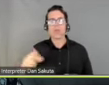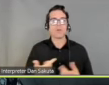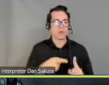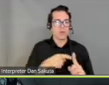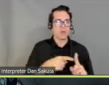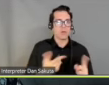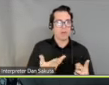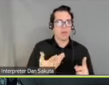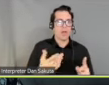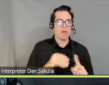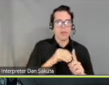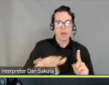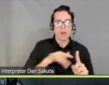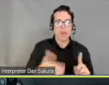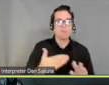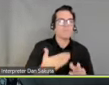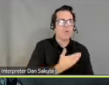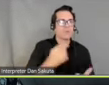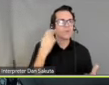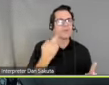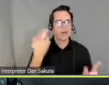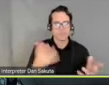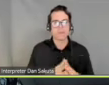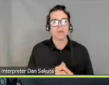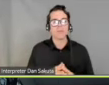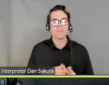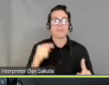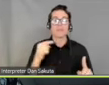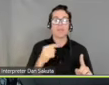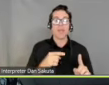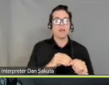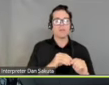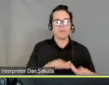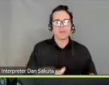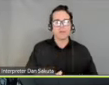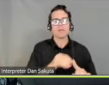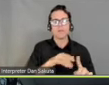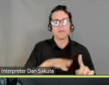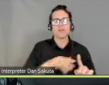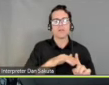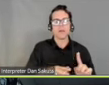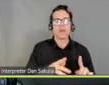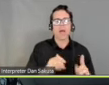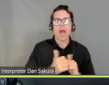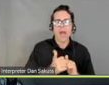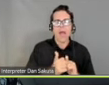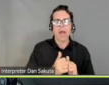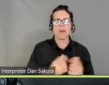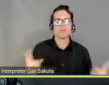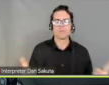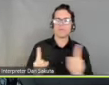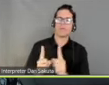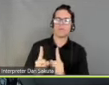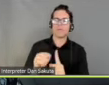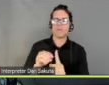you're infected. And these infectious people are releasing virus, through close contact and close proximity, but